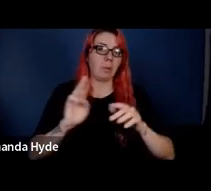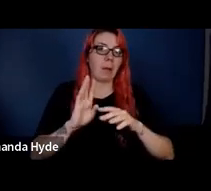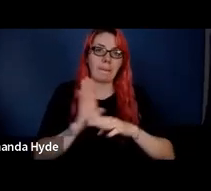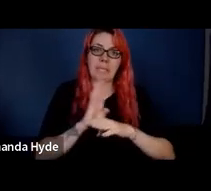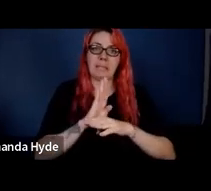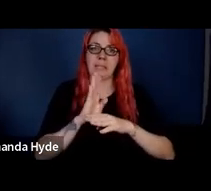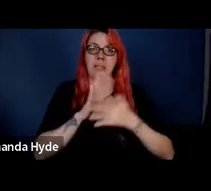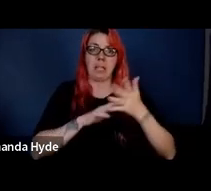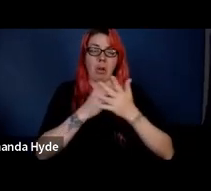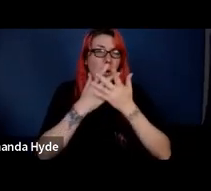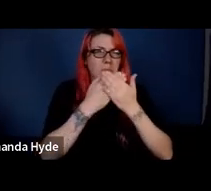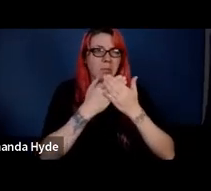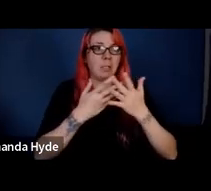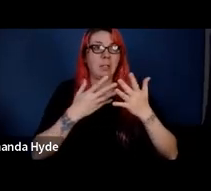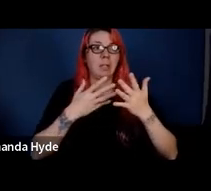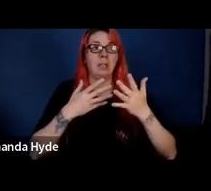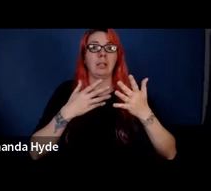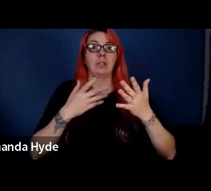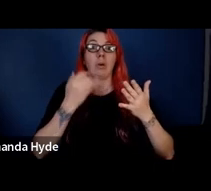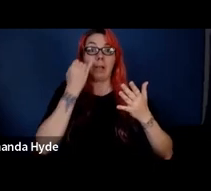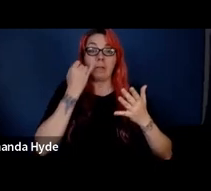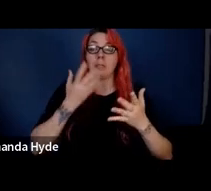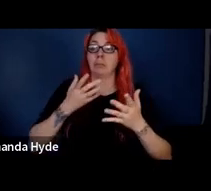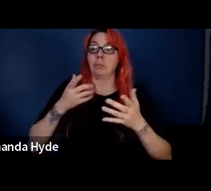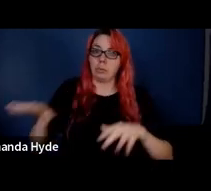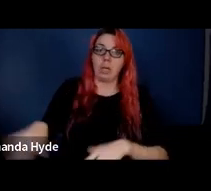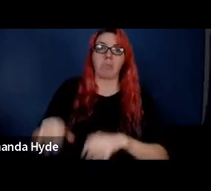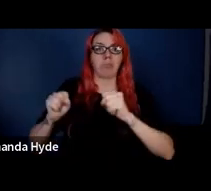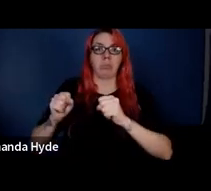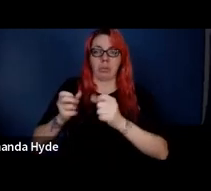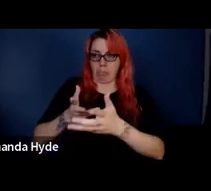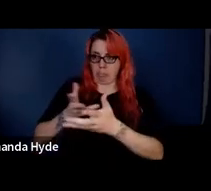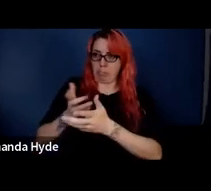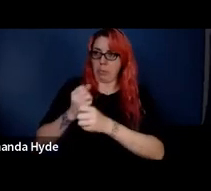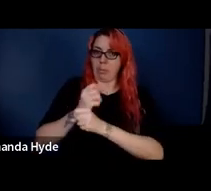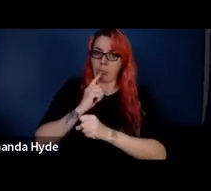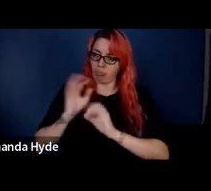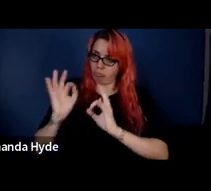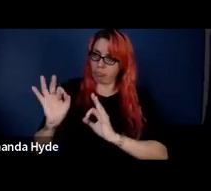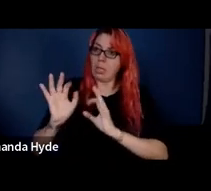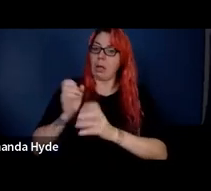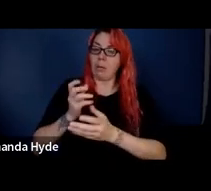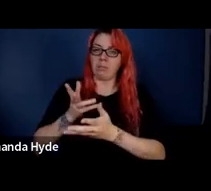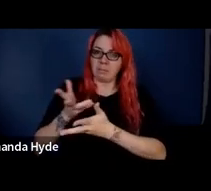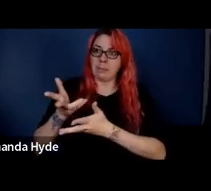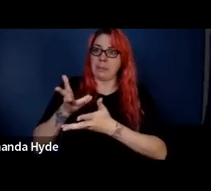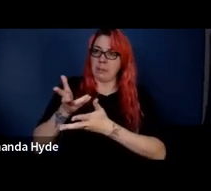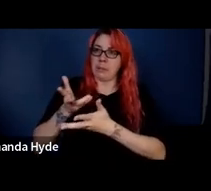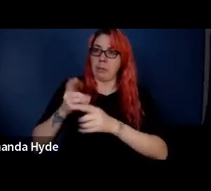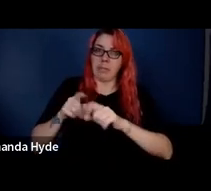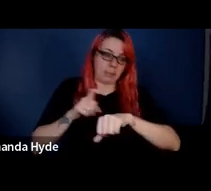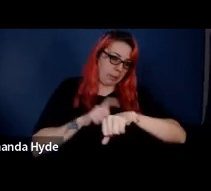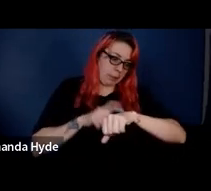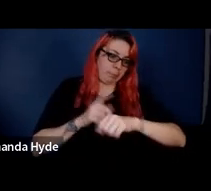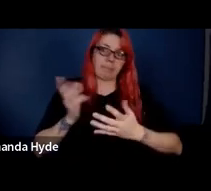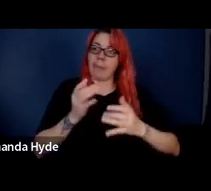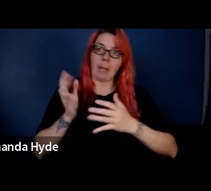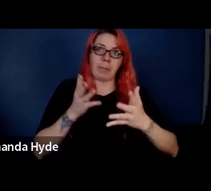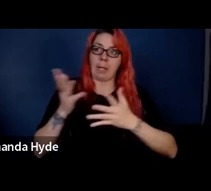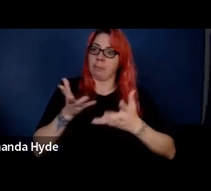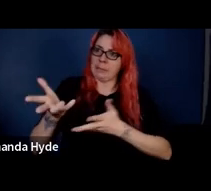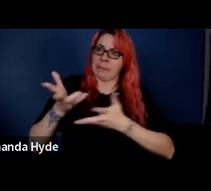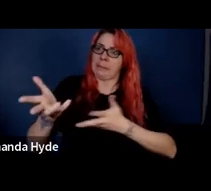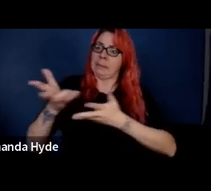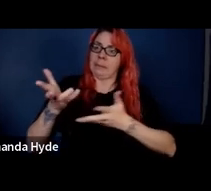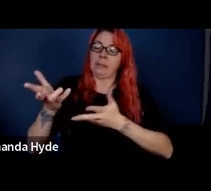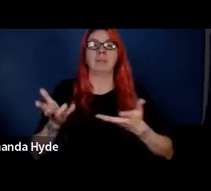work when we've got to get what we see as the main focus done? And this is where I know, as I've worked with the industry, I've heard the folks who are struggling